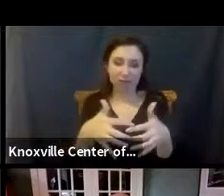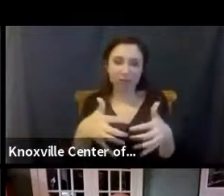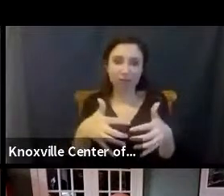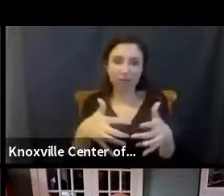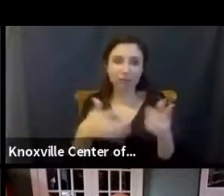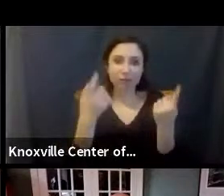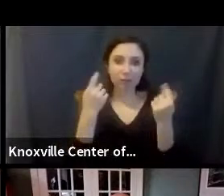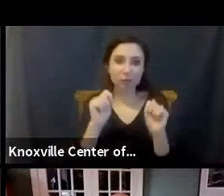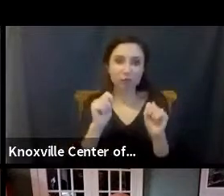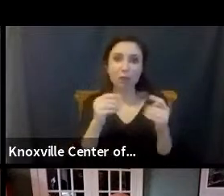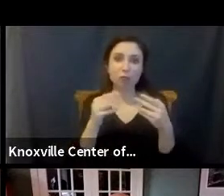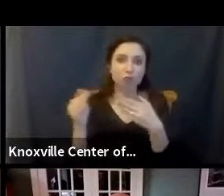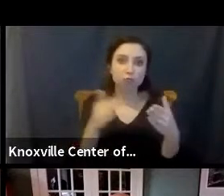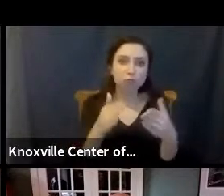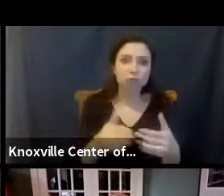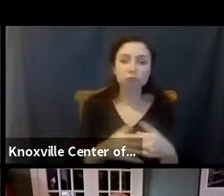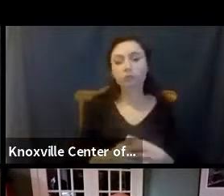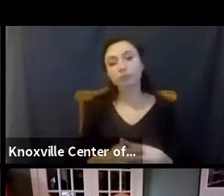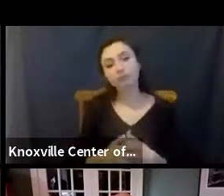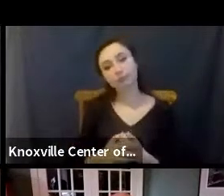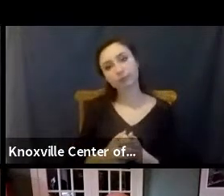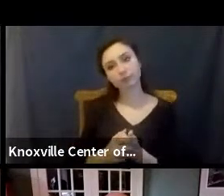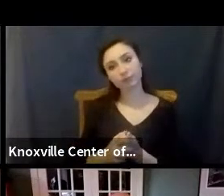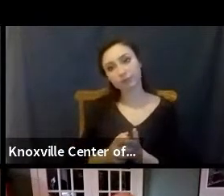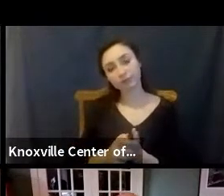what we're trying to navigate.